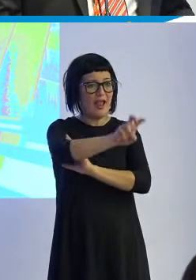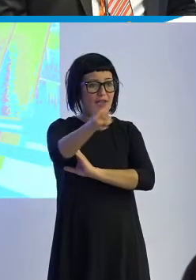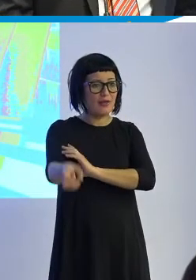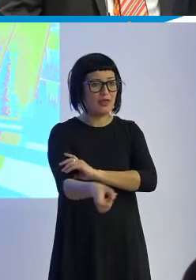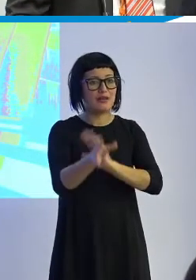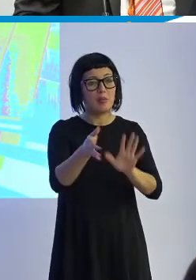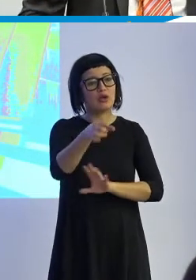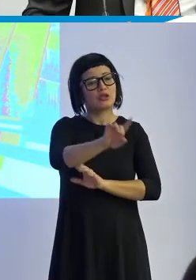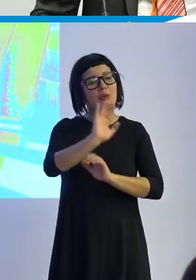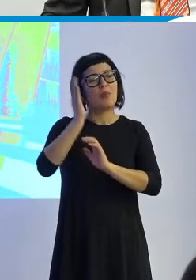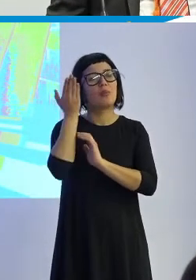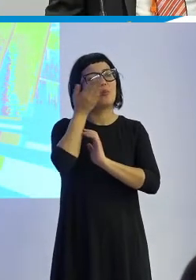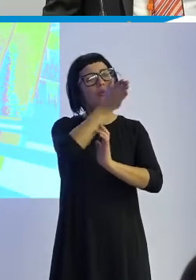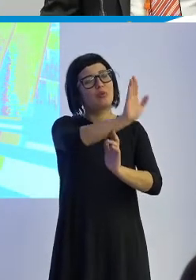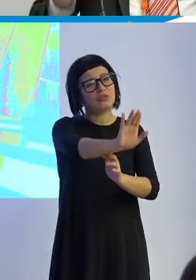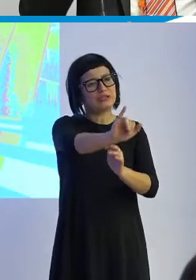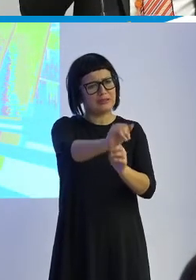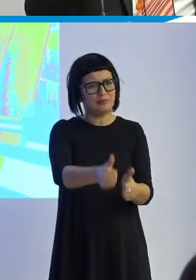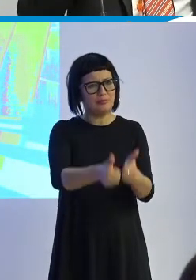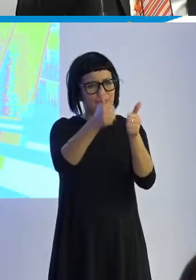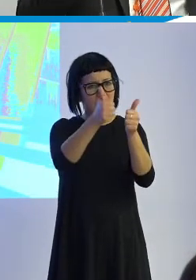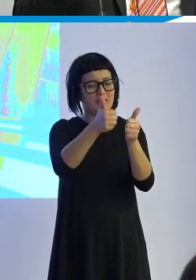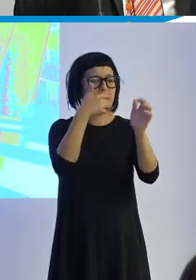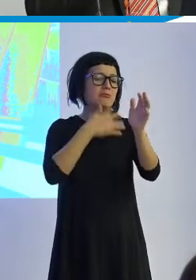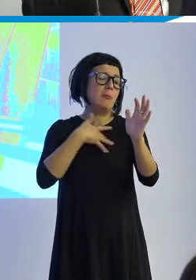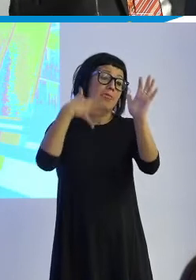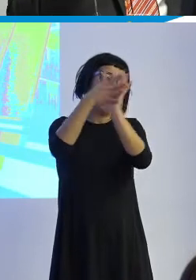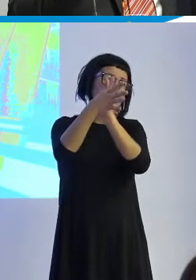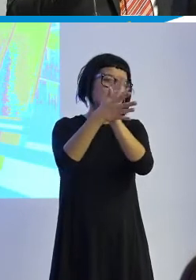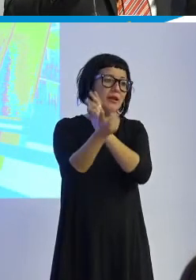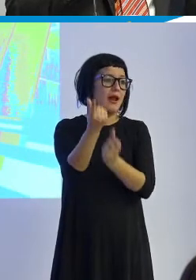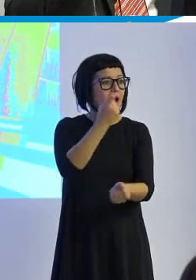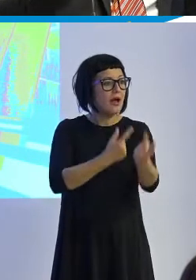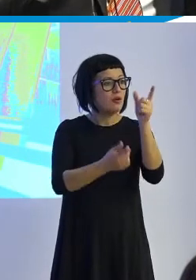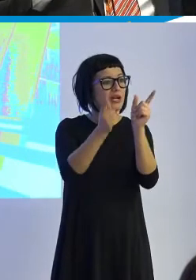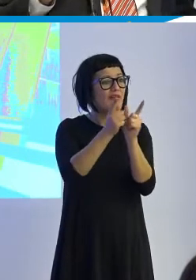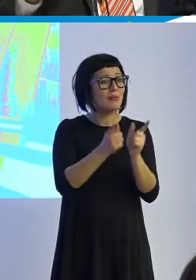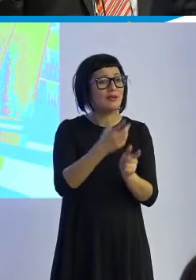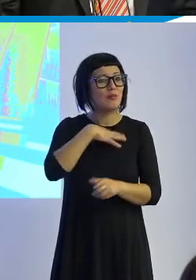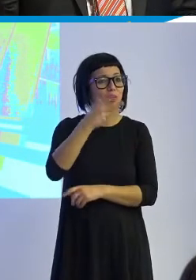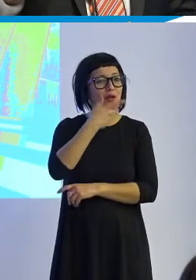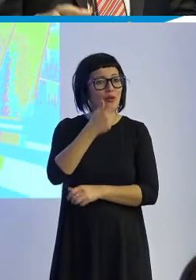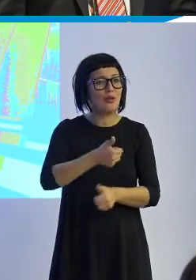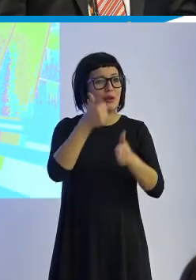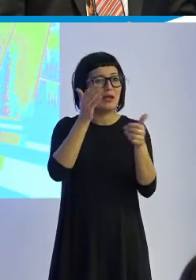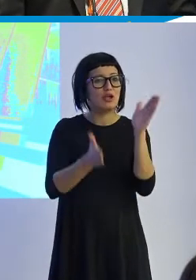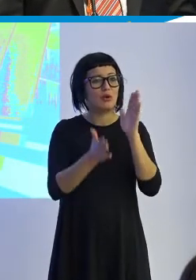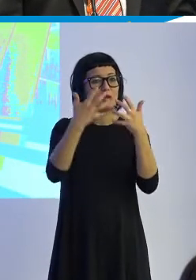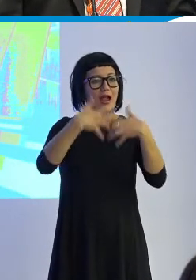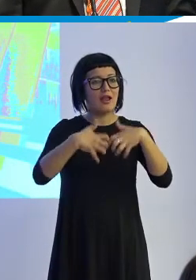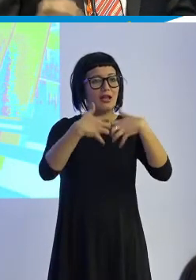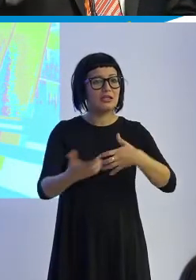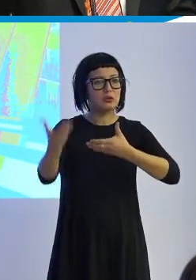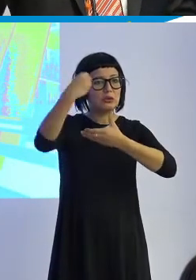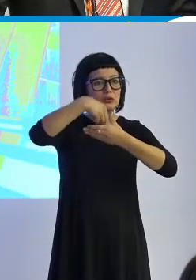but there are more proposals in the house we're going talk briefly some of them maybe the most known is the issue of industrial robotics for